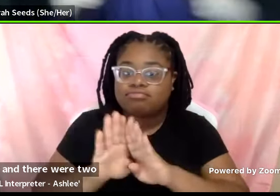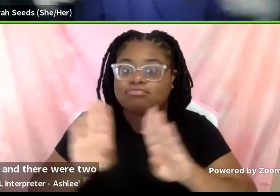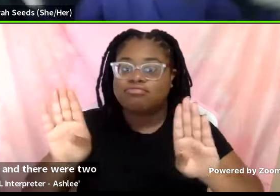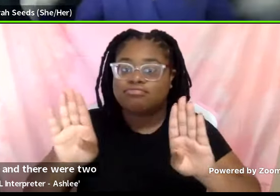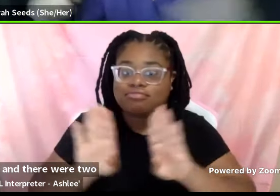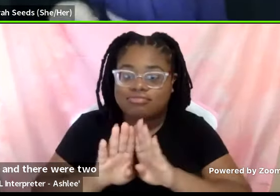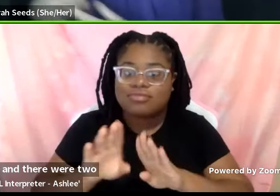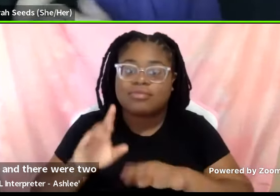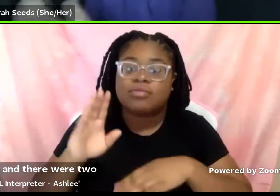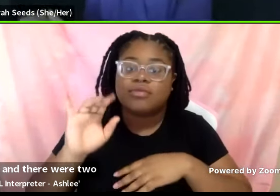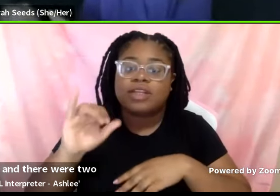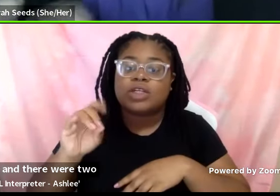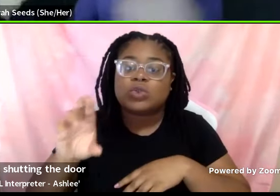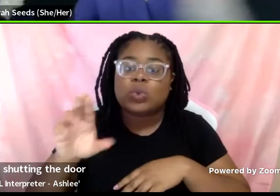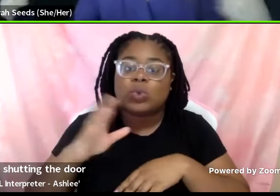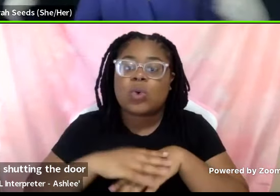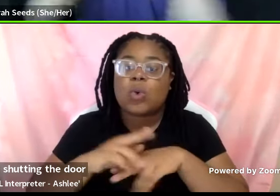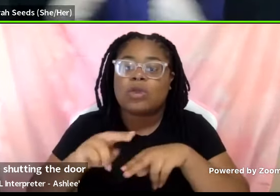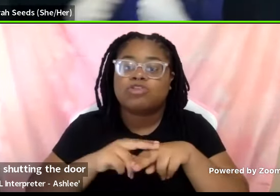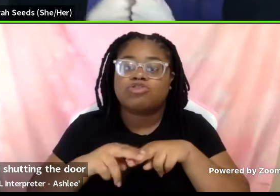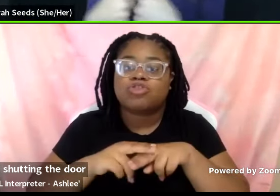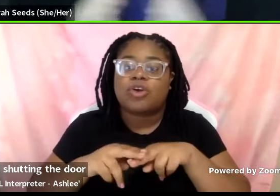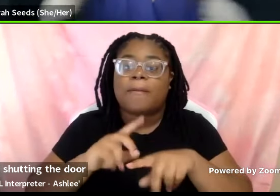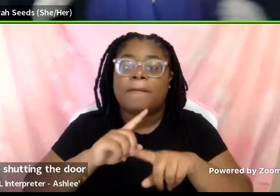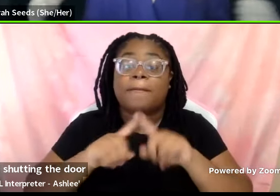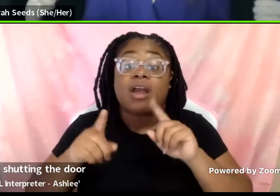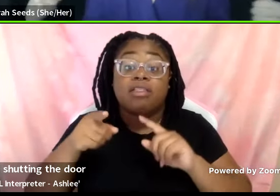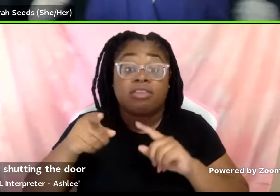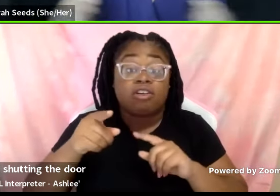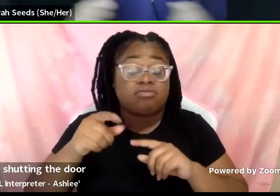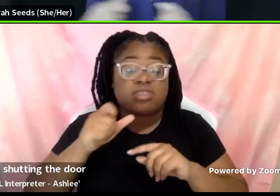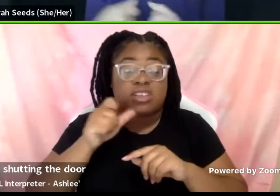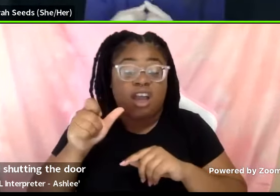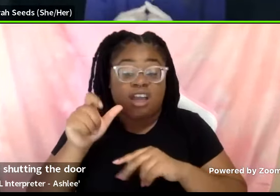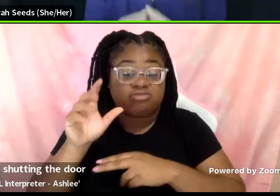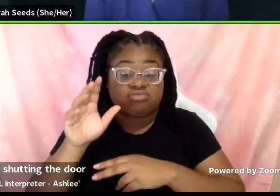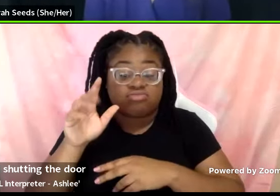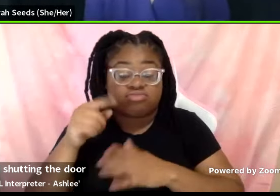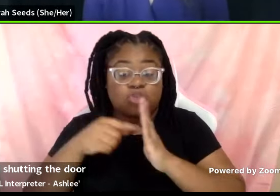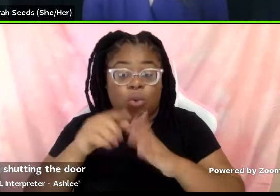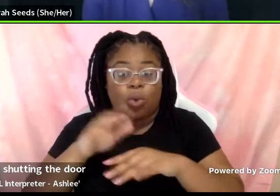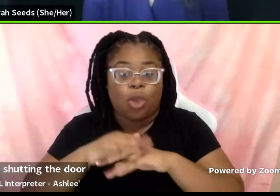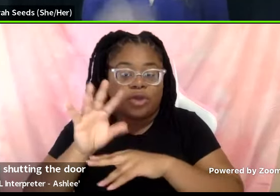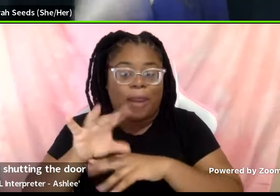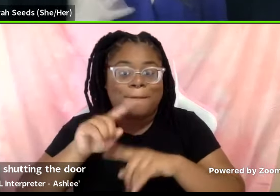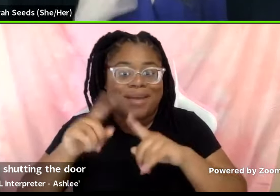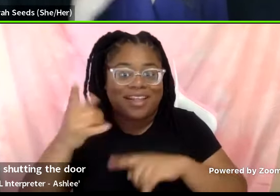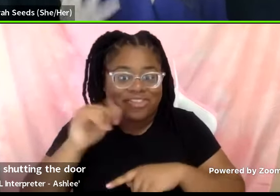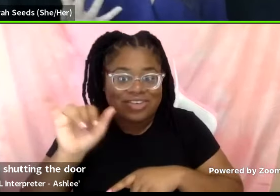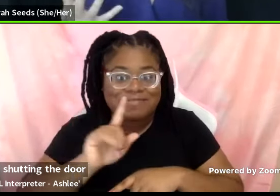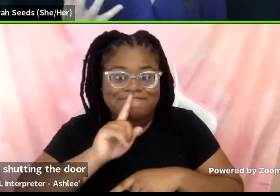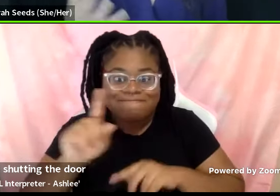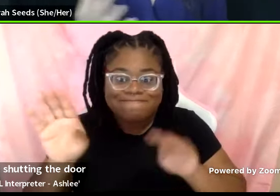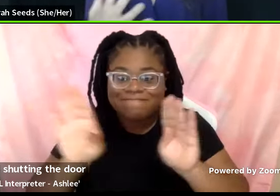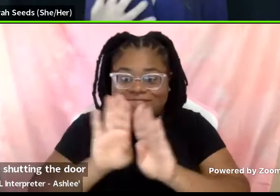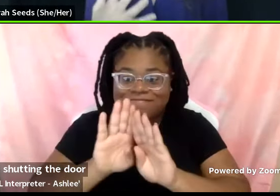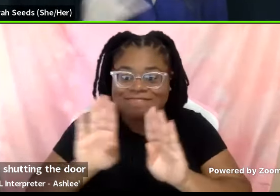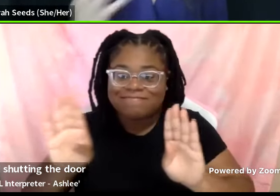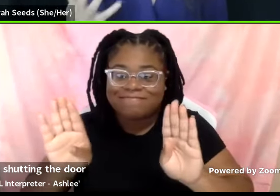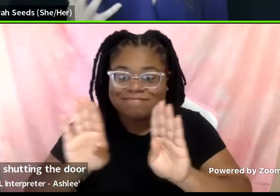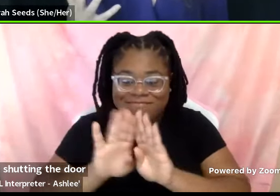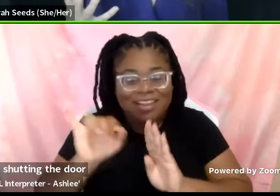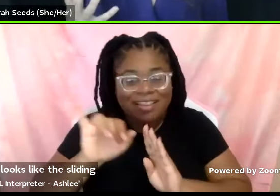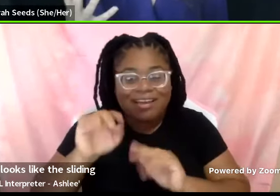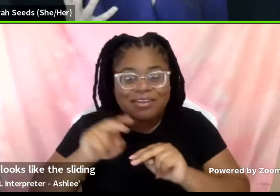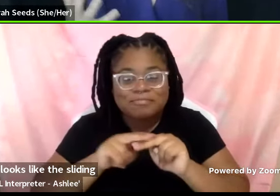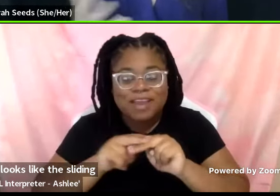you know, but they're off camera. So it looks like these sliding doors are just kind of working it out, You know, there was like movable parts that were just